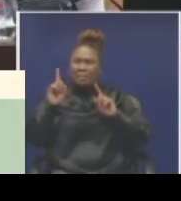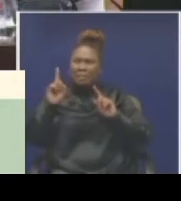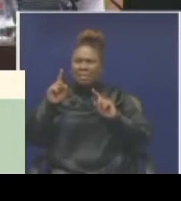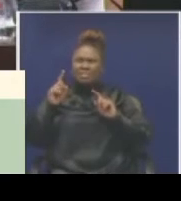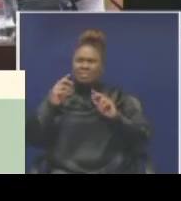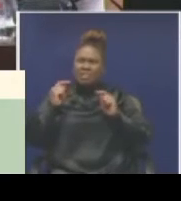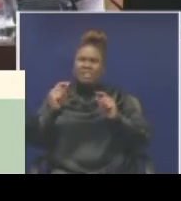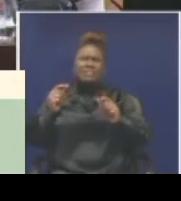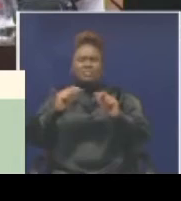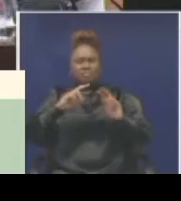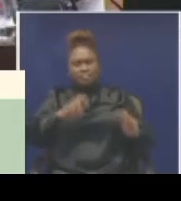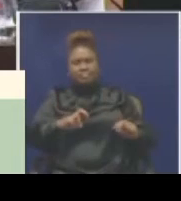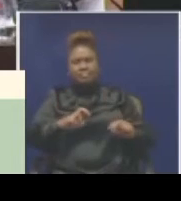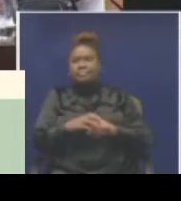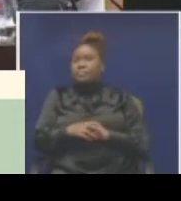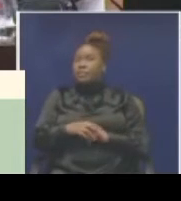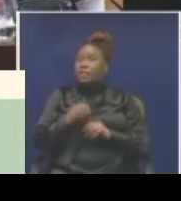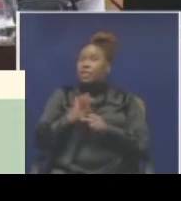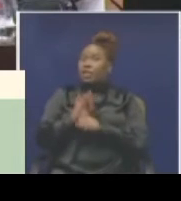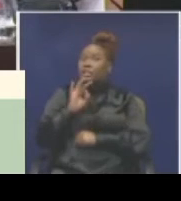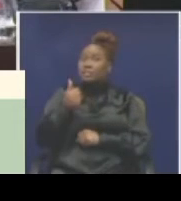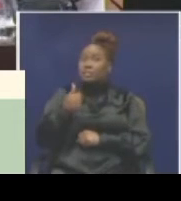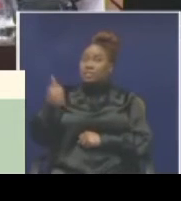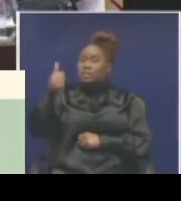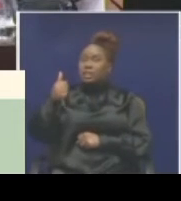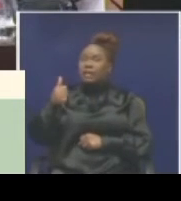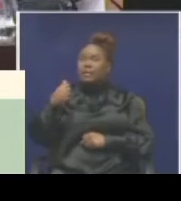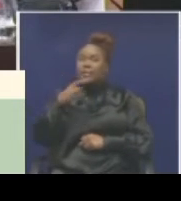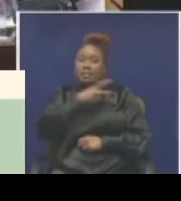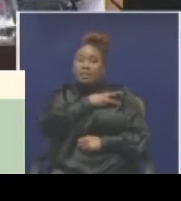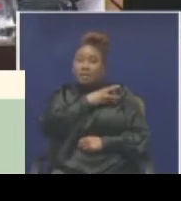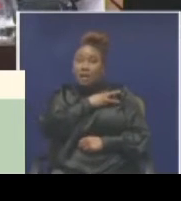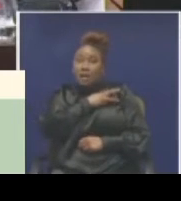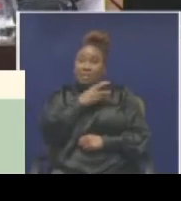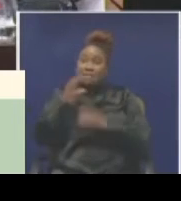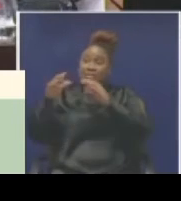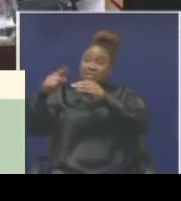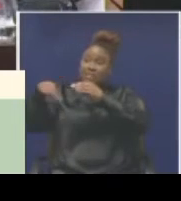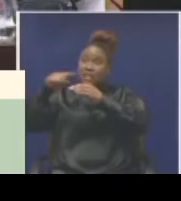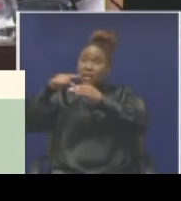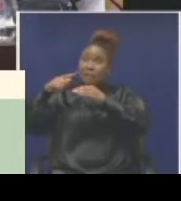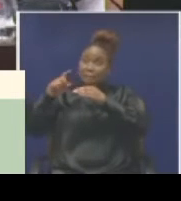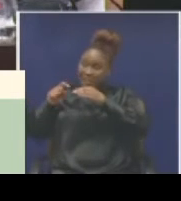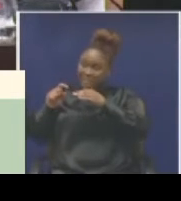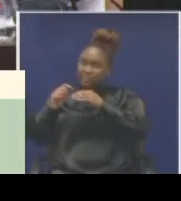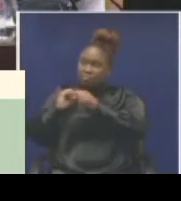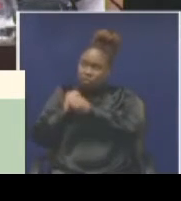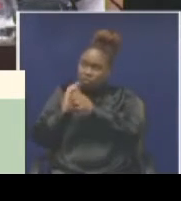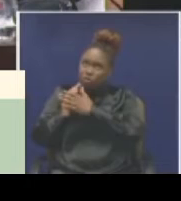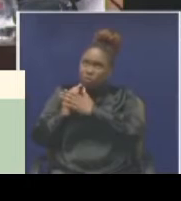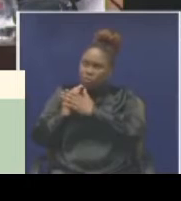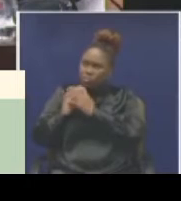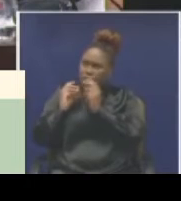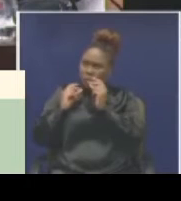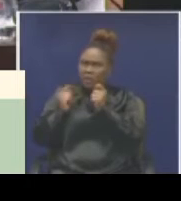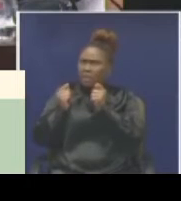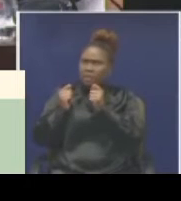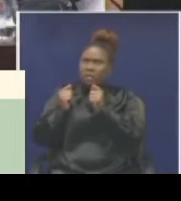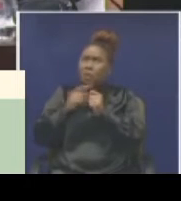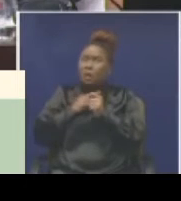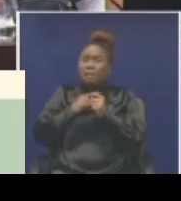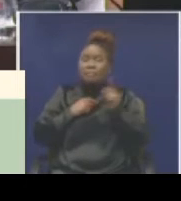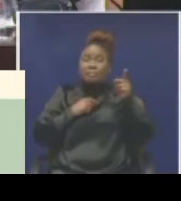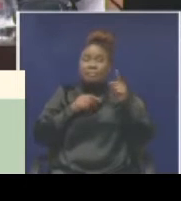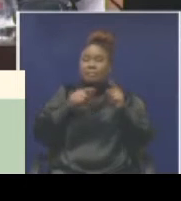The 13 senior managers you are mentioning, how do you make sure that they are fast-tracked as well? We cannot have people, I think